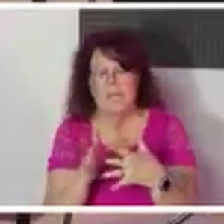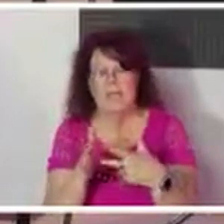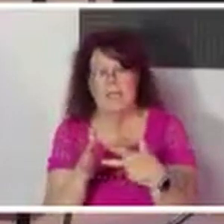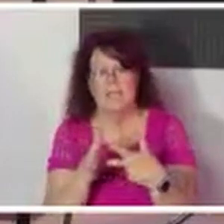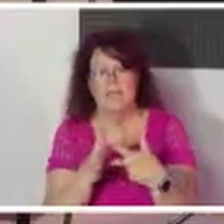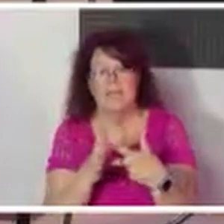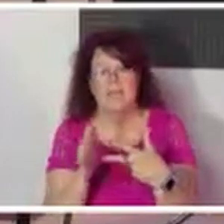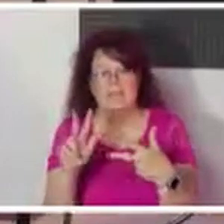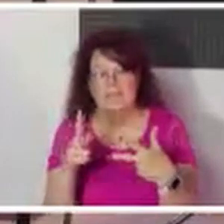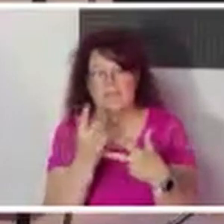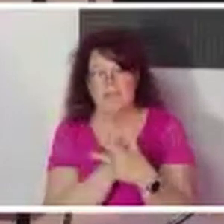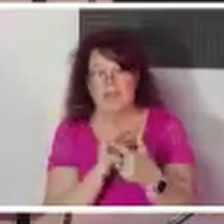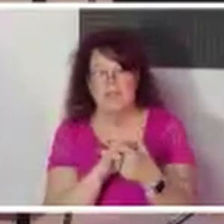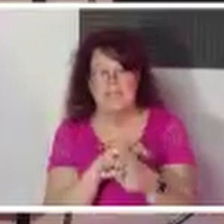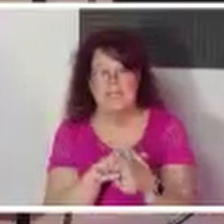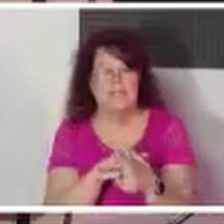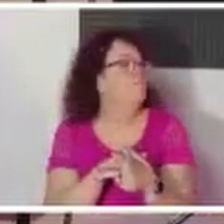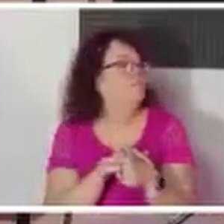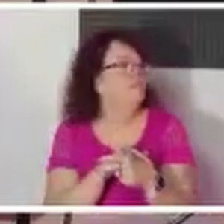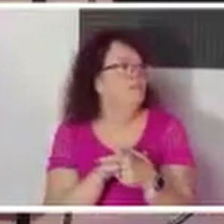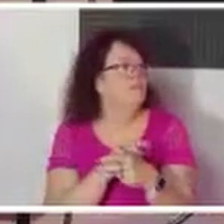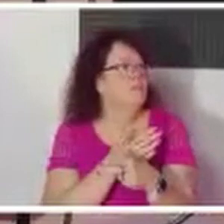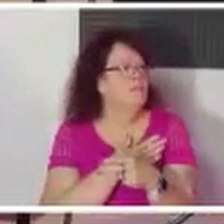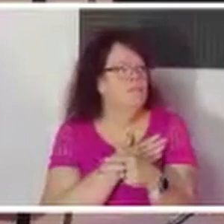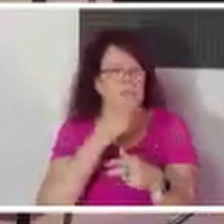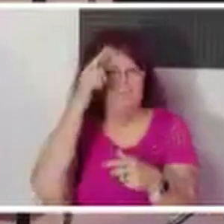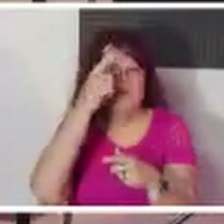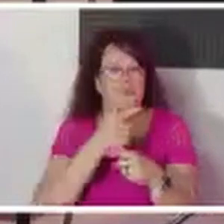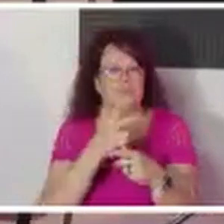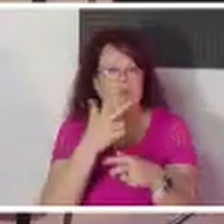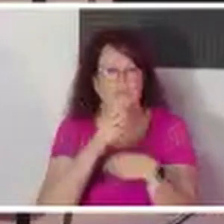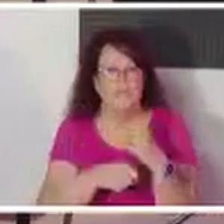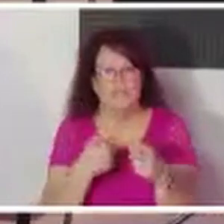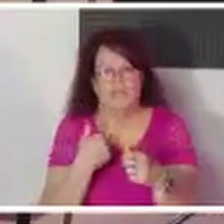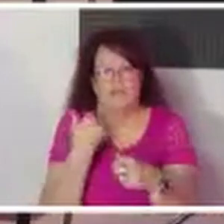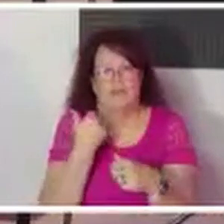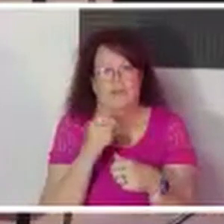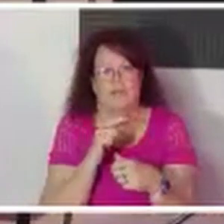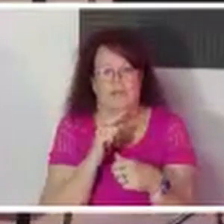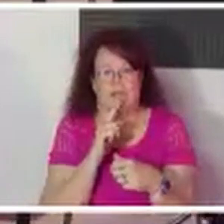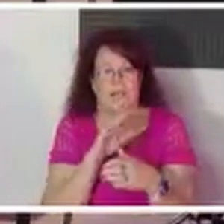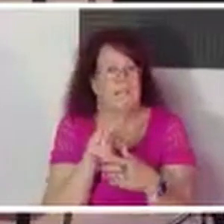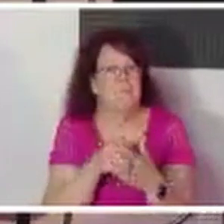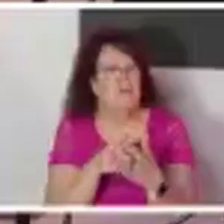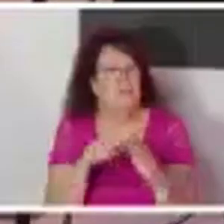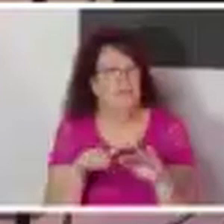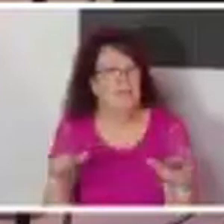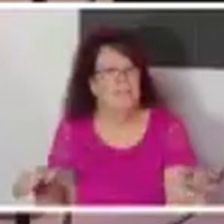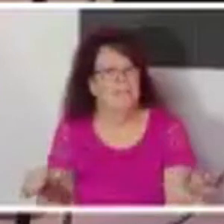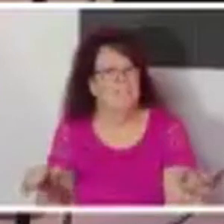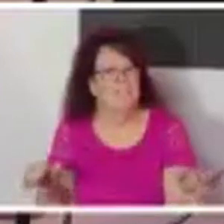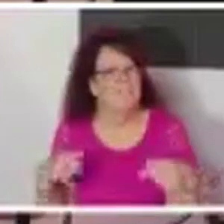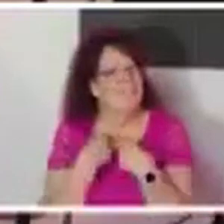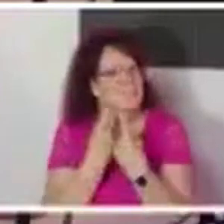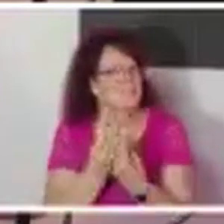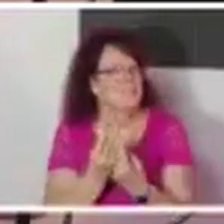3rd grader at the time. My older sister is 3 years older. My little brother is 3 years younger. I'm a very true middle child in every sense,